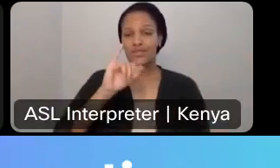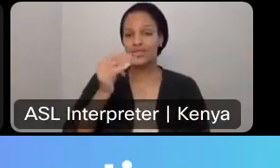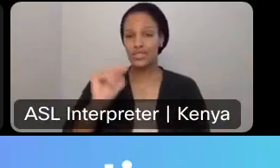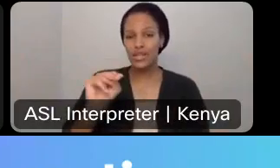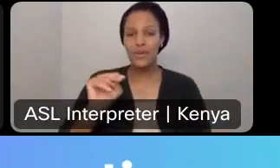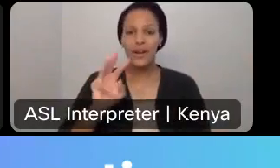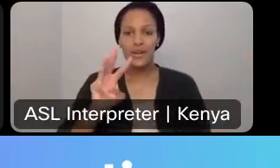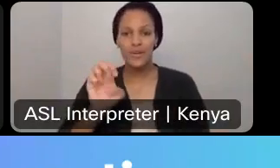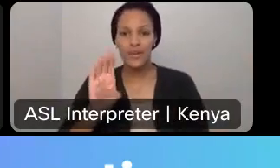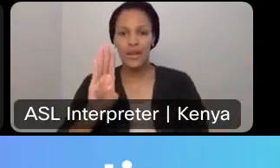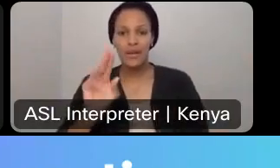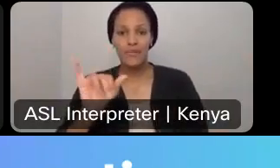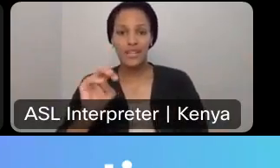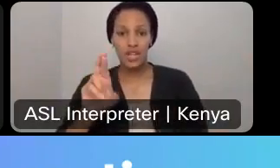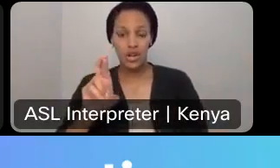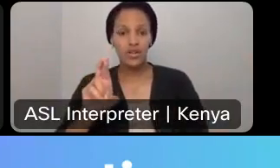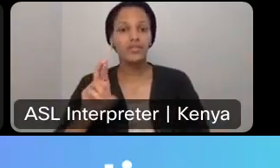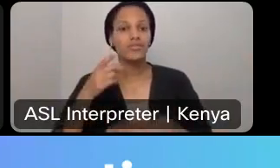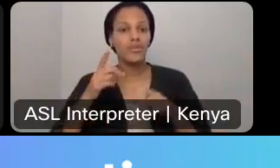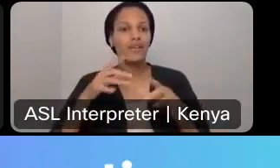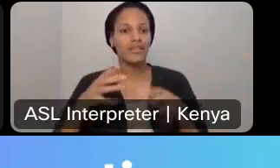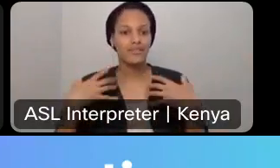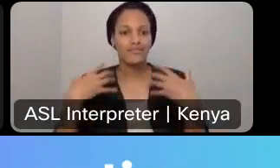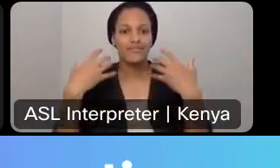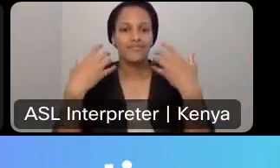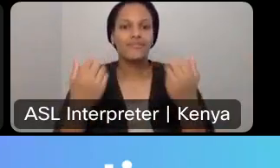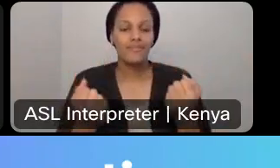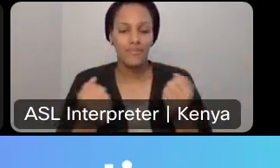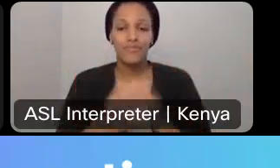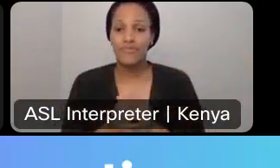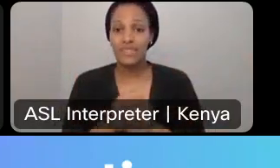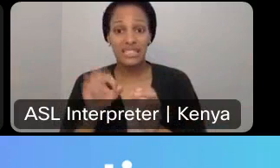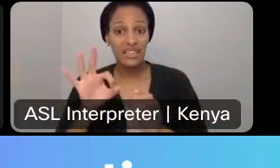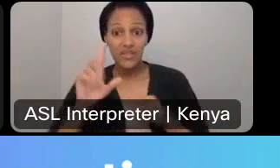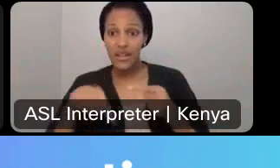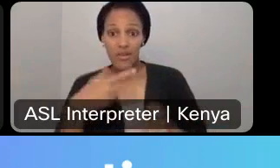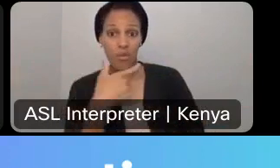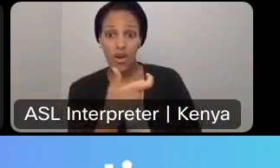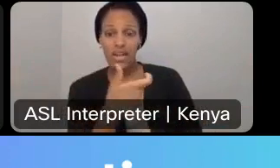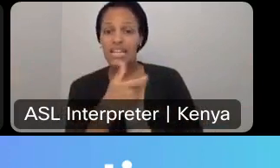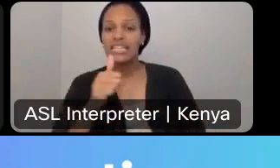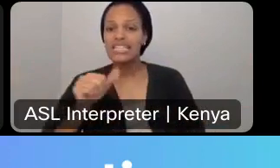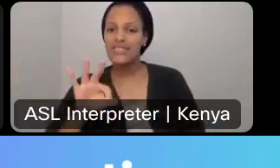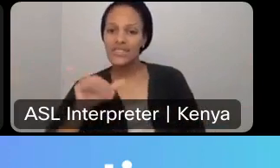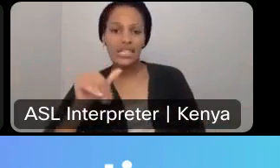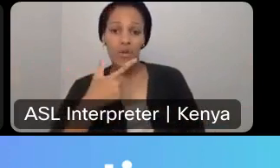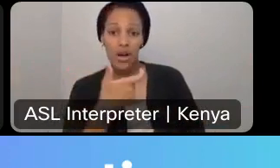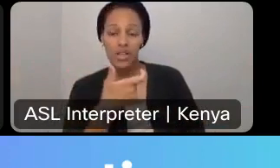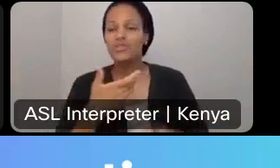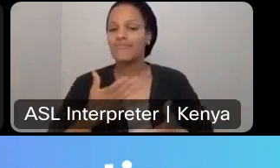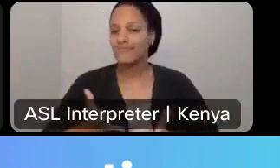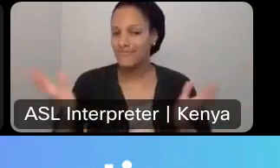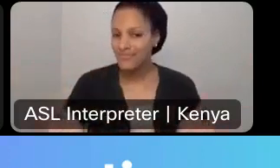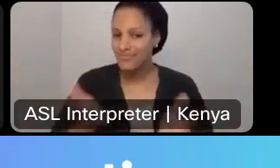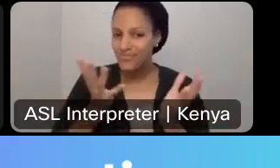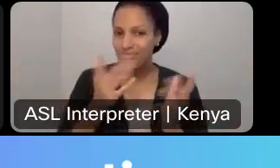to Healing, and I encourage you to check out the recording if you weren't able to attend. The cycle of